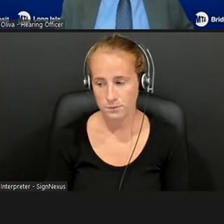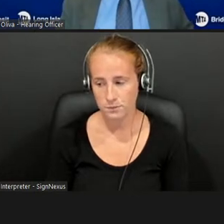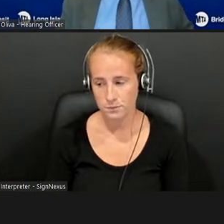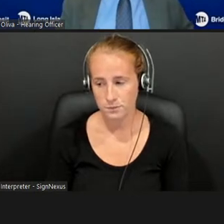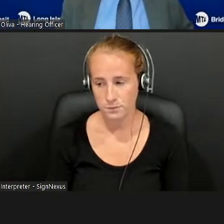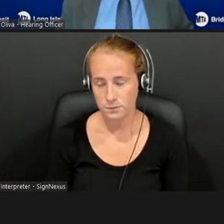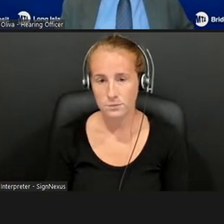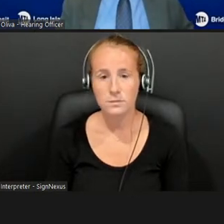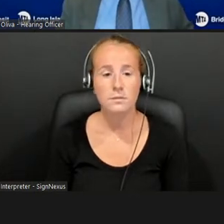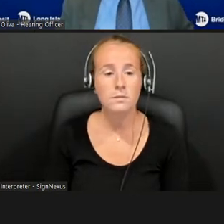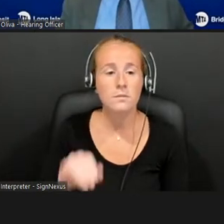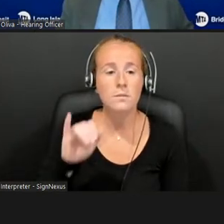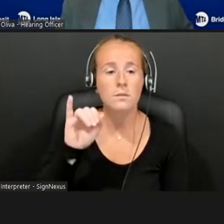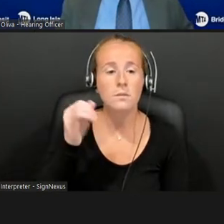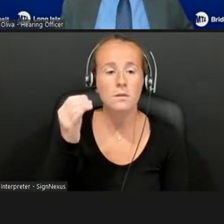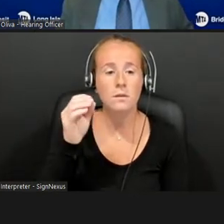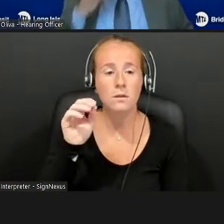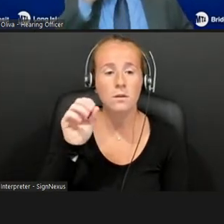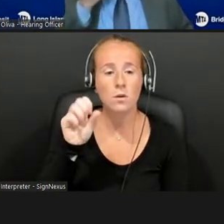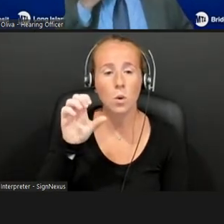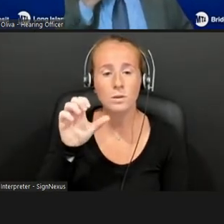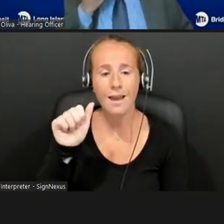Jose altamariano